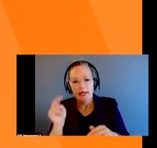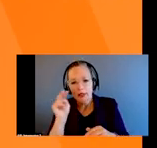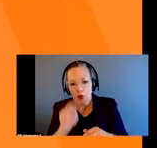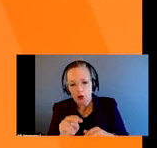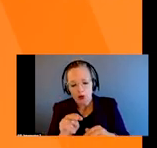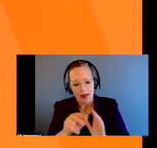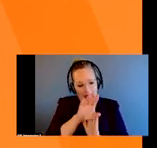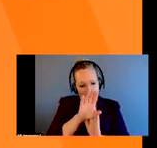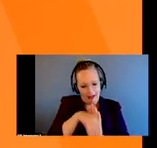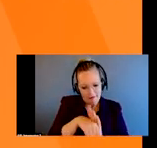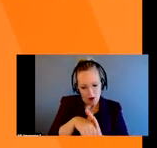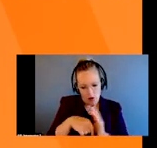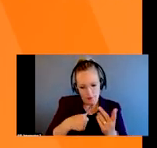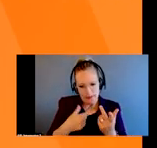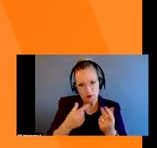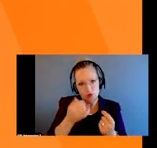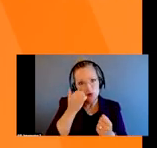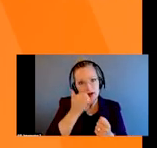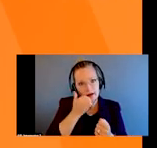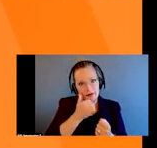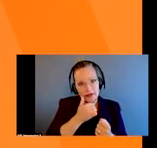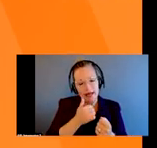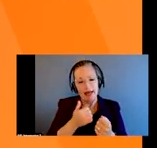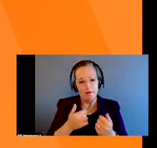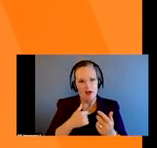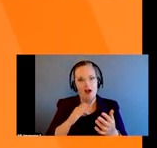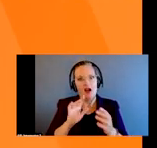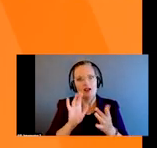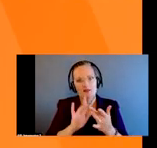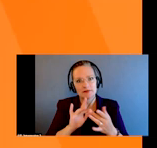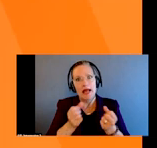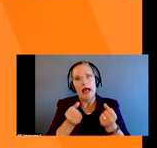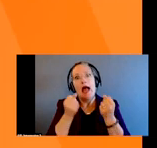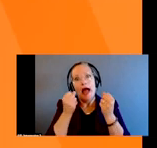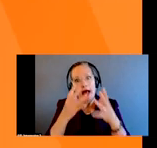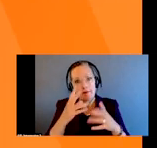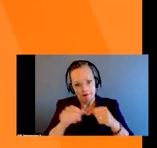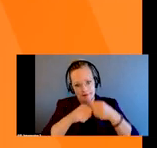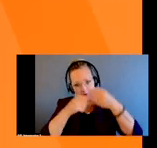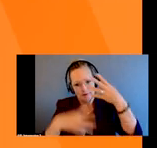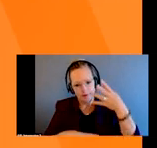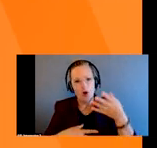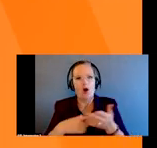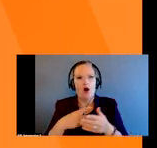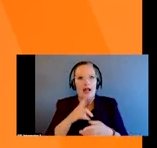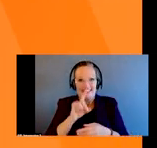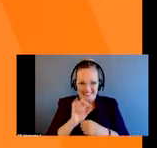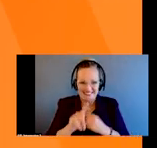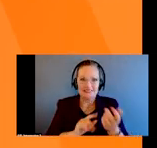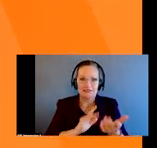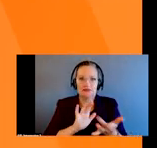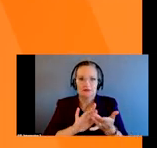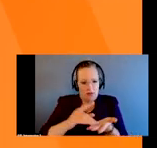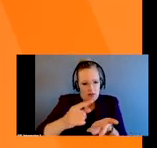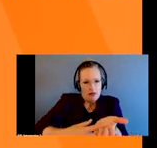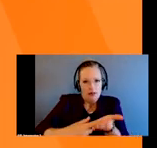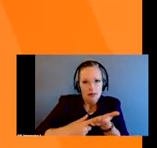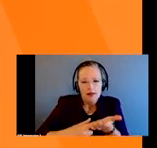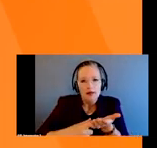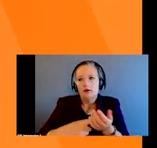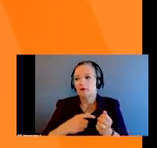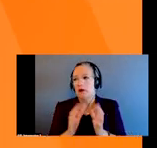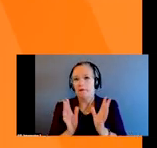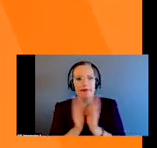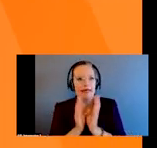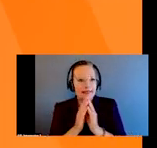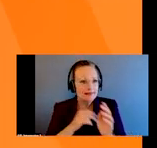time. I can say, great, I spent a half an hour a day. Here's the results. Here's how many conversations I had. Here's how many meetings I booked.